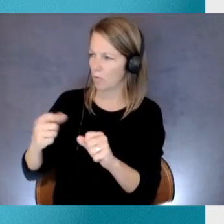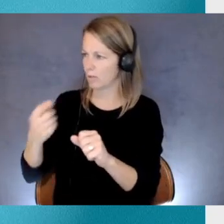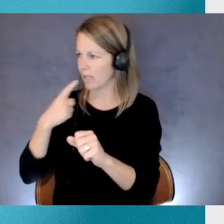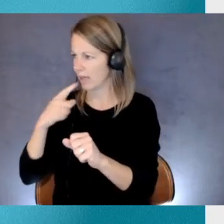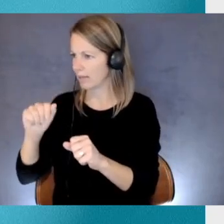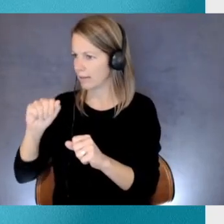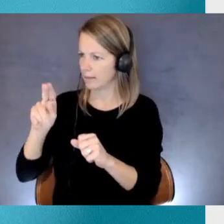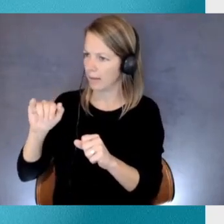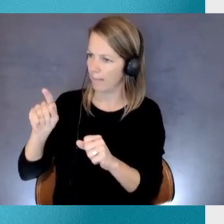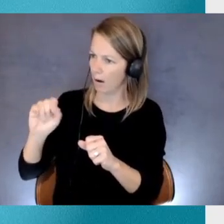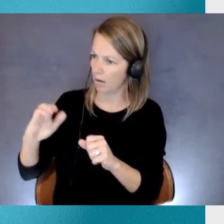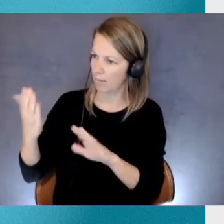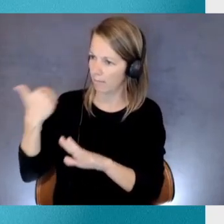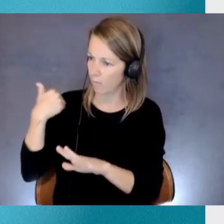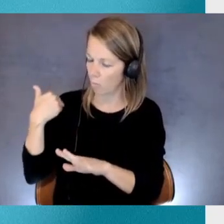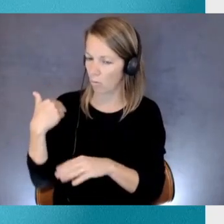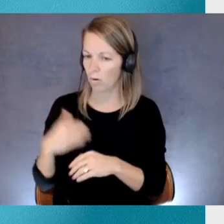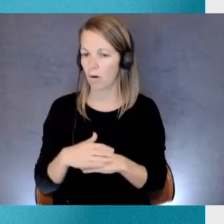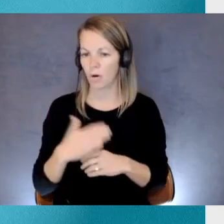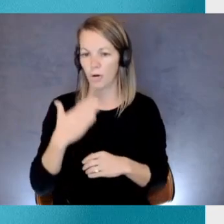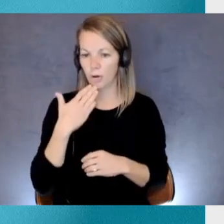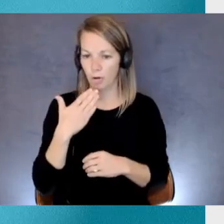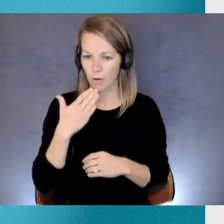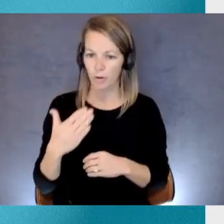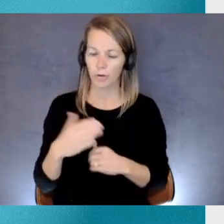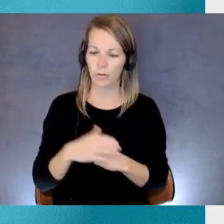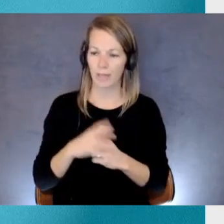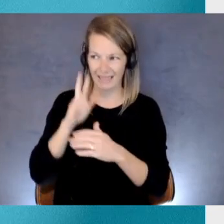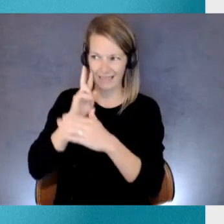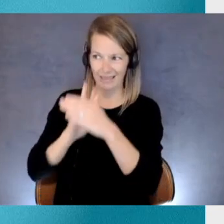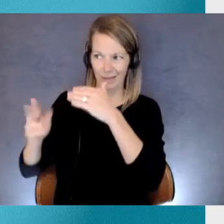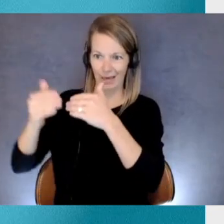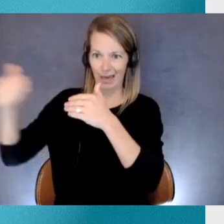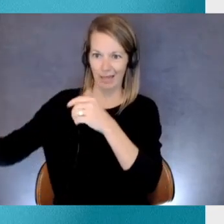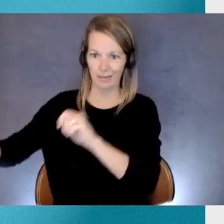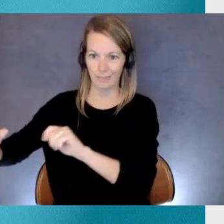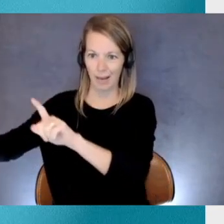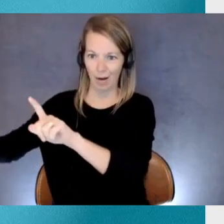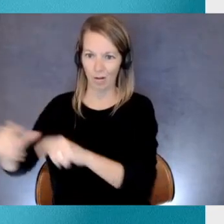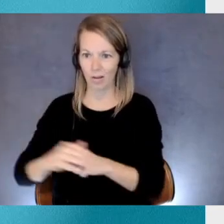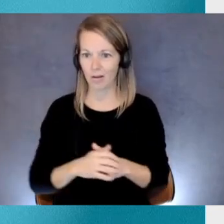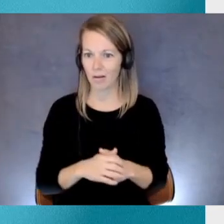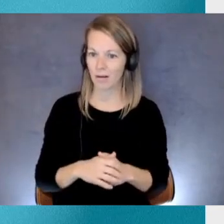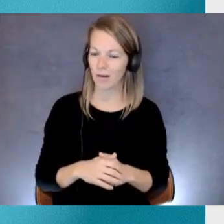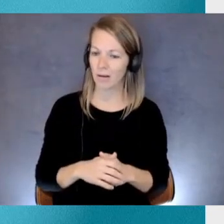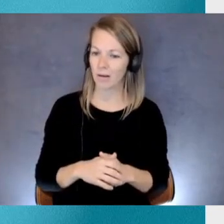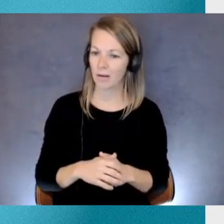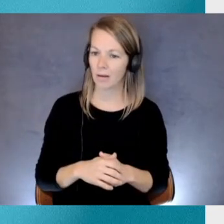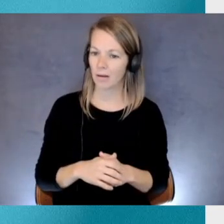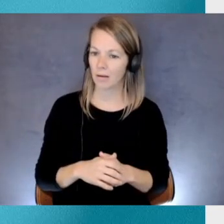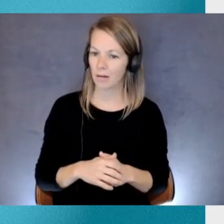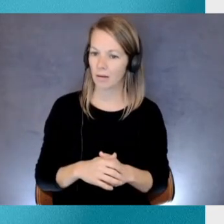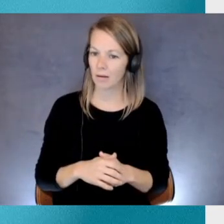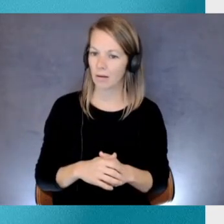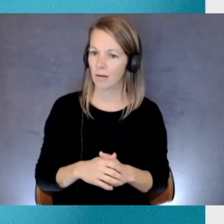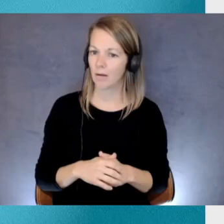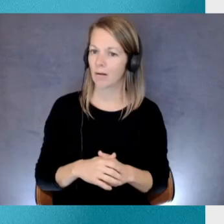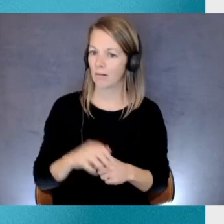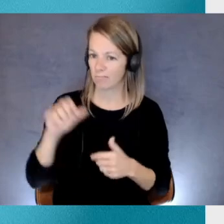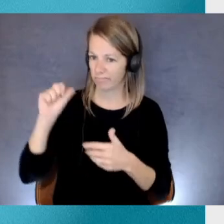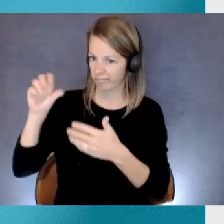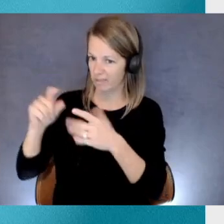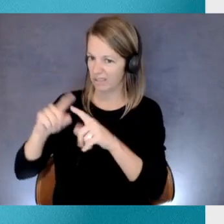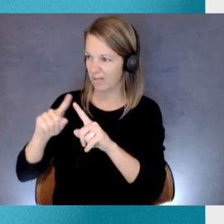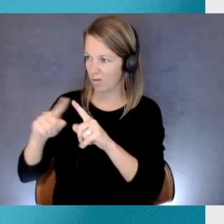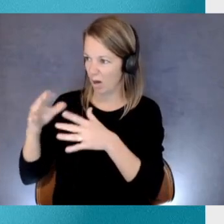antibiotic before? Good. Good. You're anticipating that next panel there, Wanda. Thank you. Remember, that gives a list of different options.